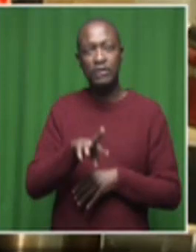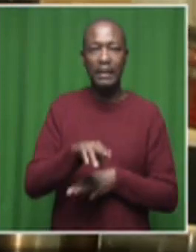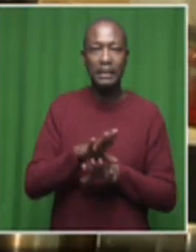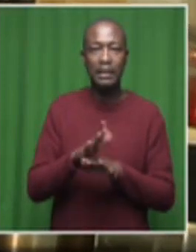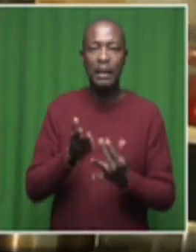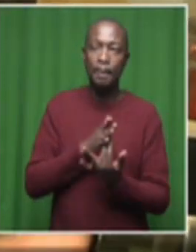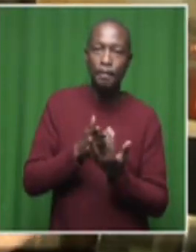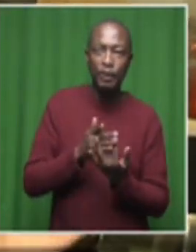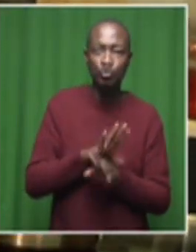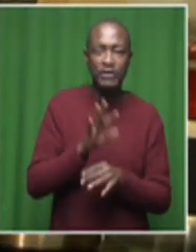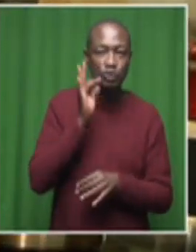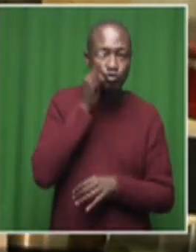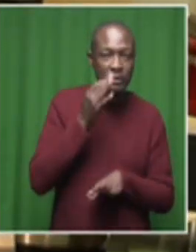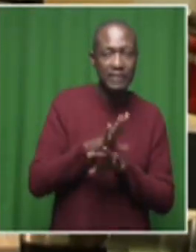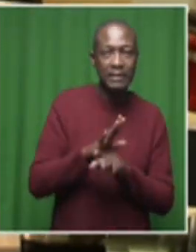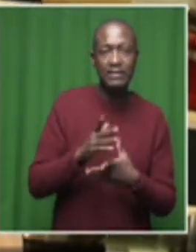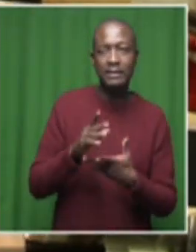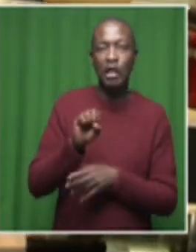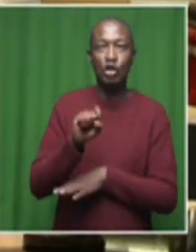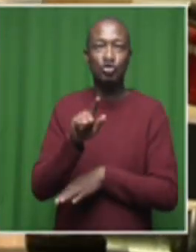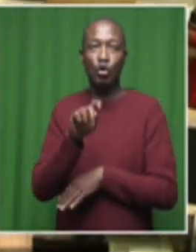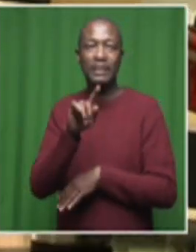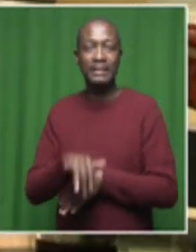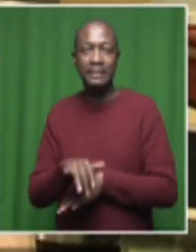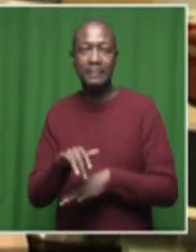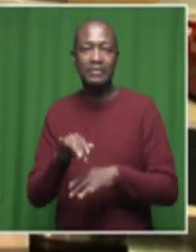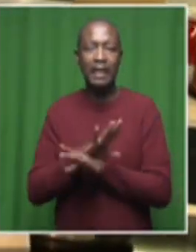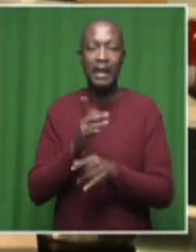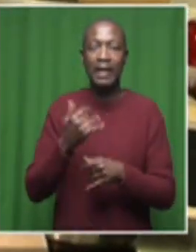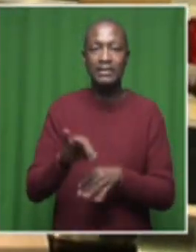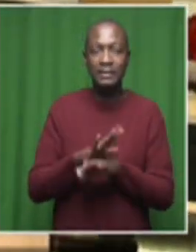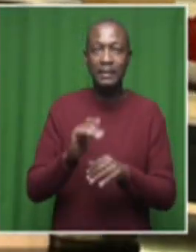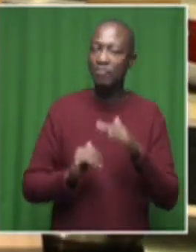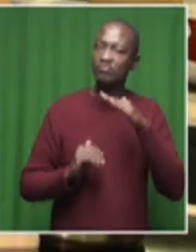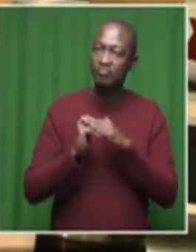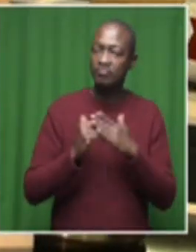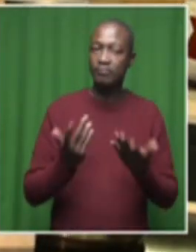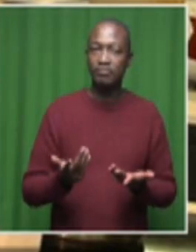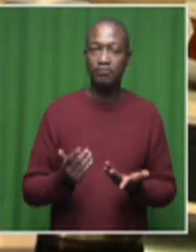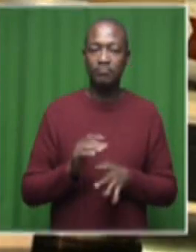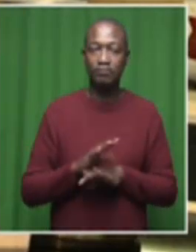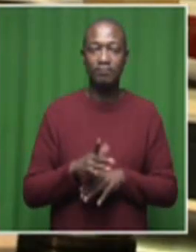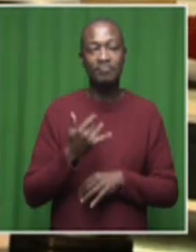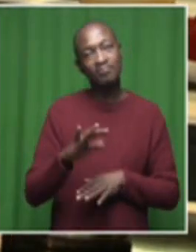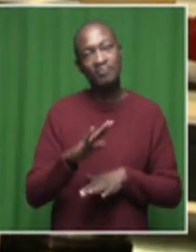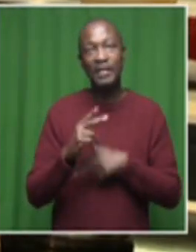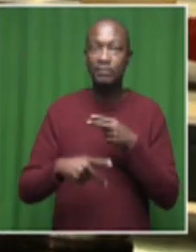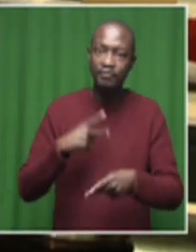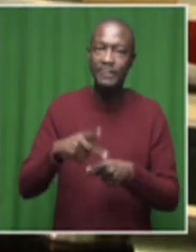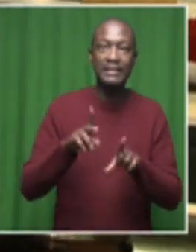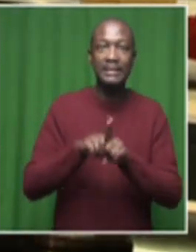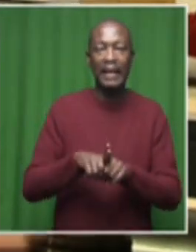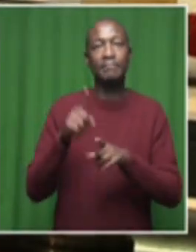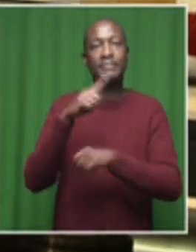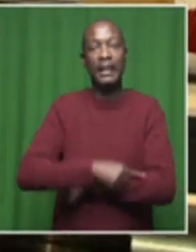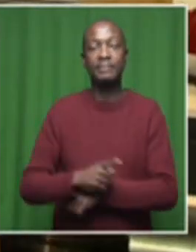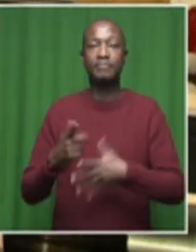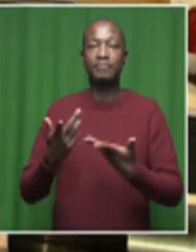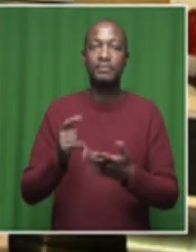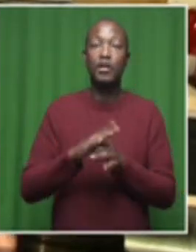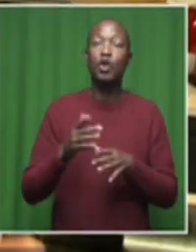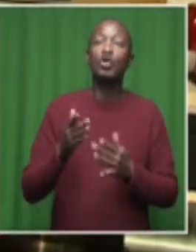between sweet, salty, until I'm literally to capacity. and then it repeats itself the next day. So during the day, I try